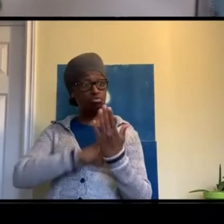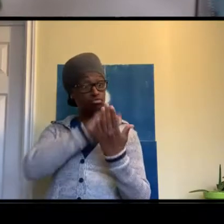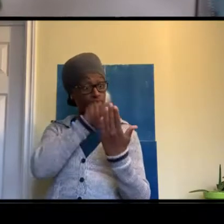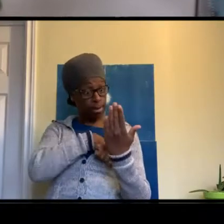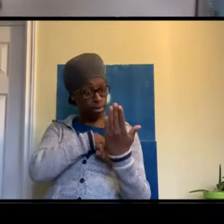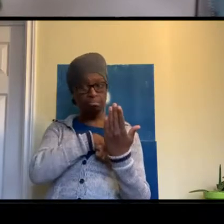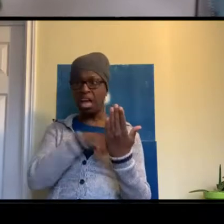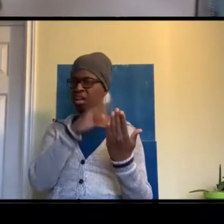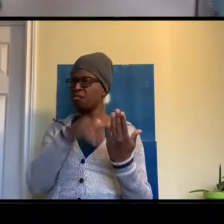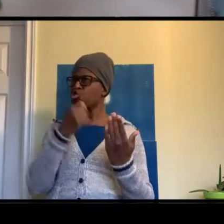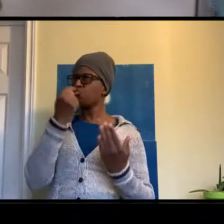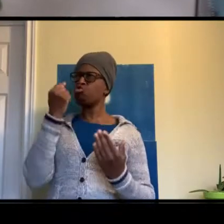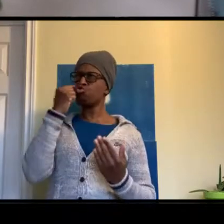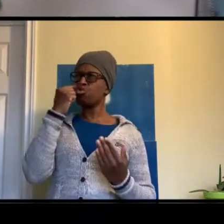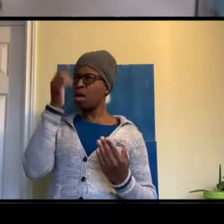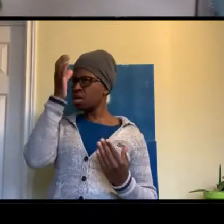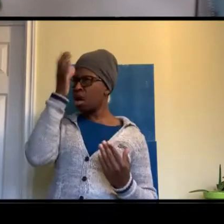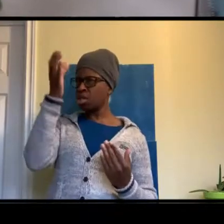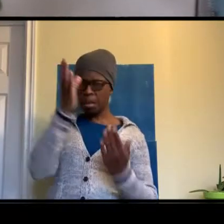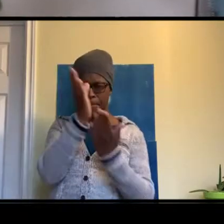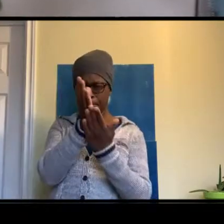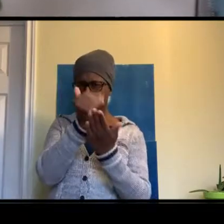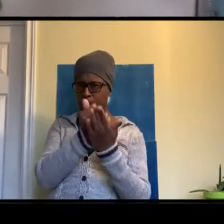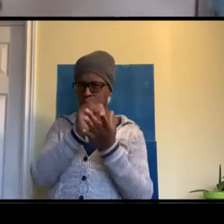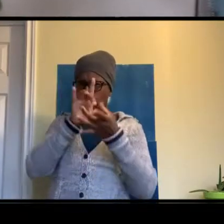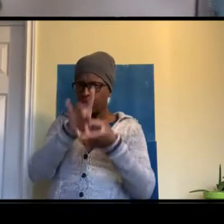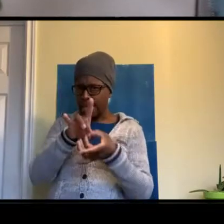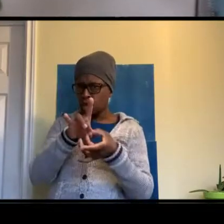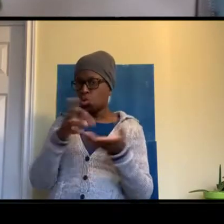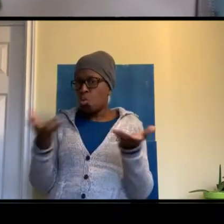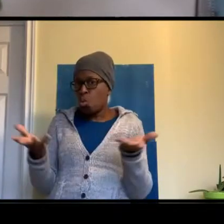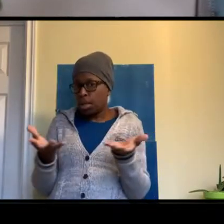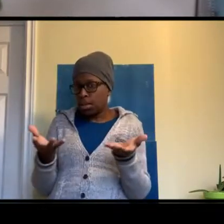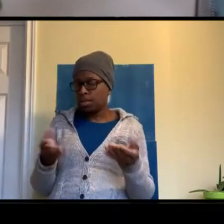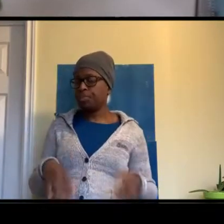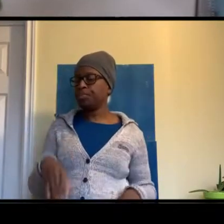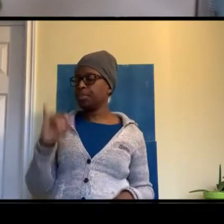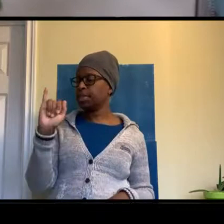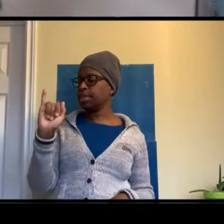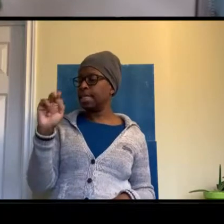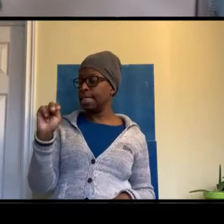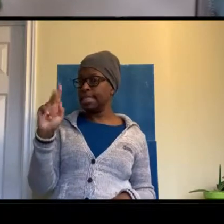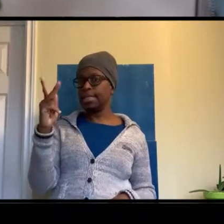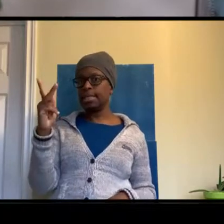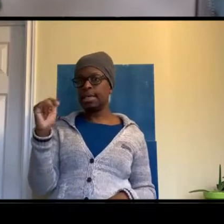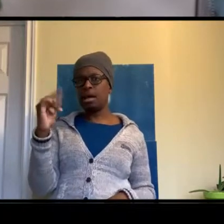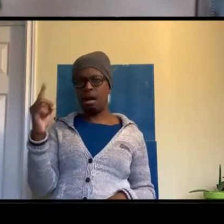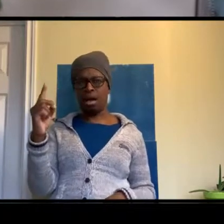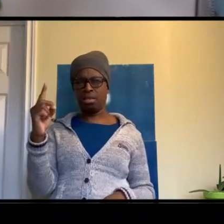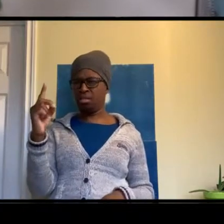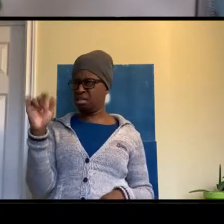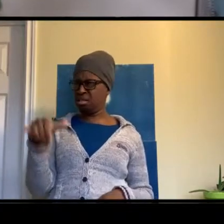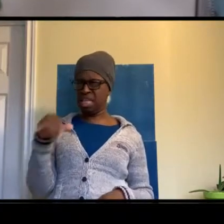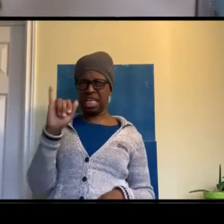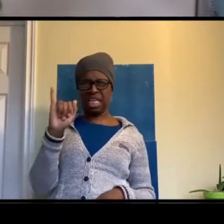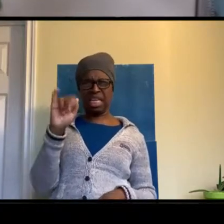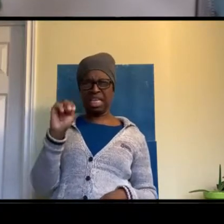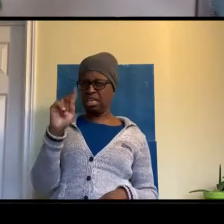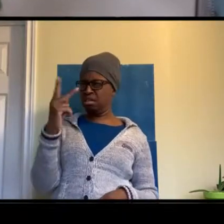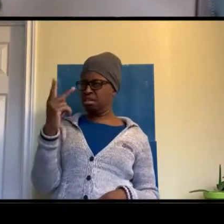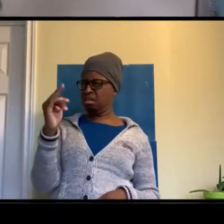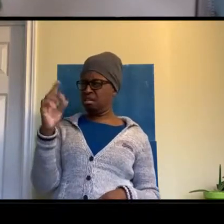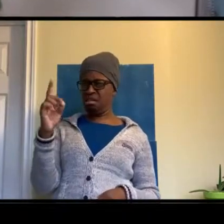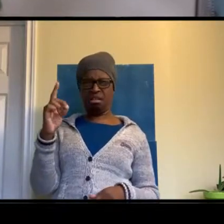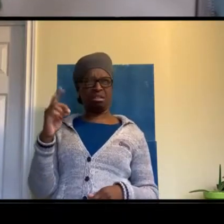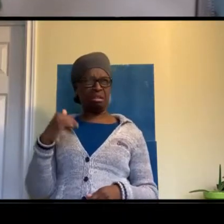lot of the times as artists, and Heidi, you're a great example of this, you're very resourceful. So when Heidi, even just